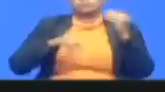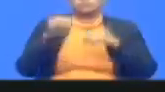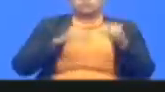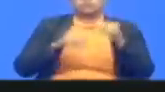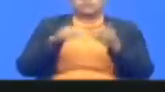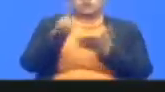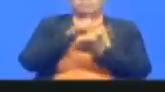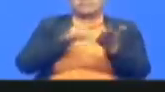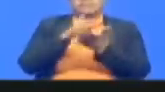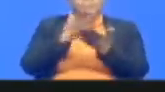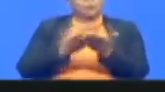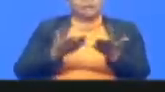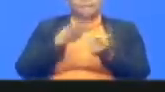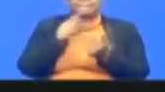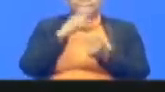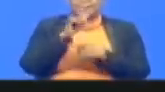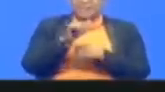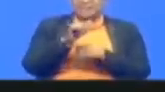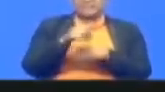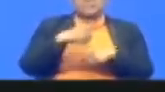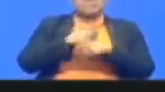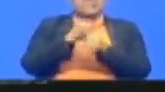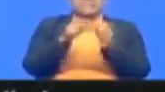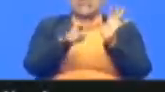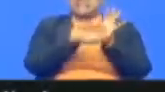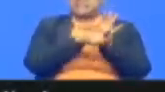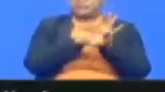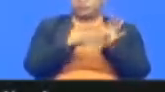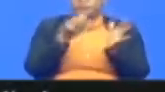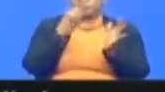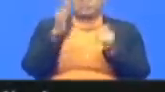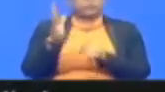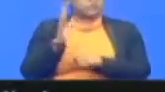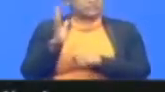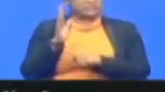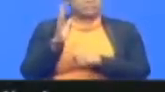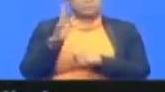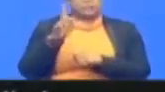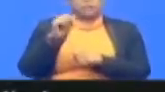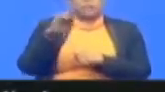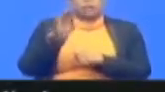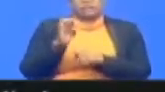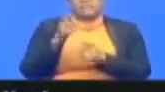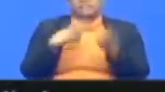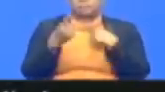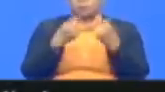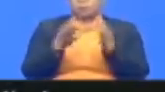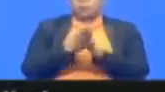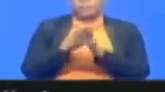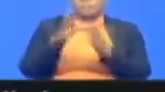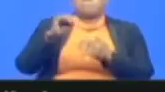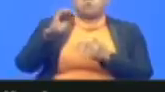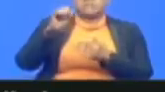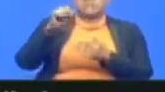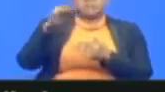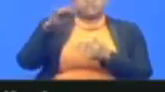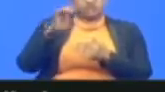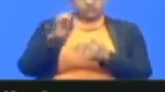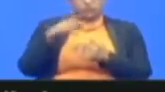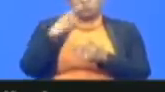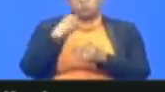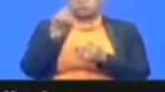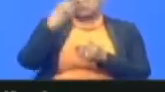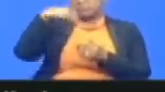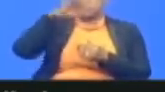product. They say the move has impacted negatively on food security. Lois Wangori spoke to farmers from Morris Bridge who stated their disappointment